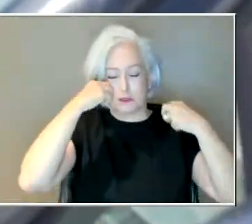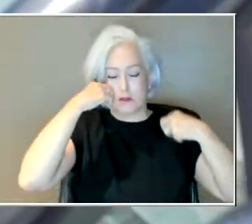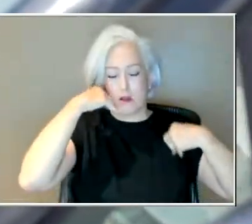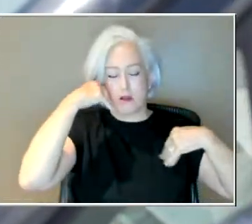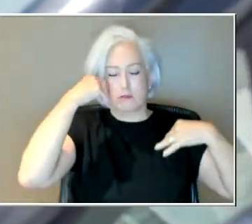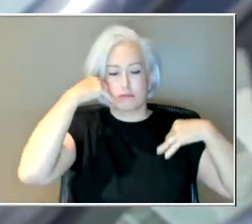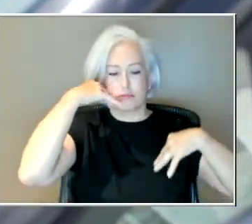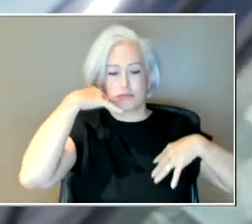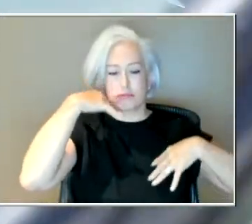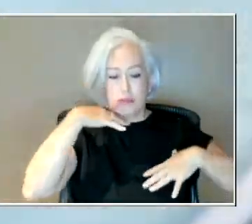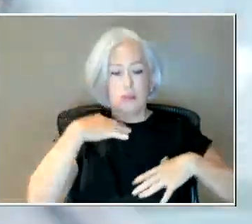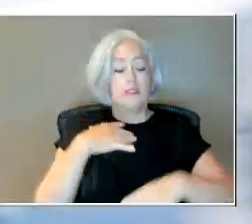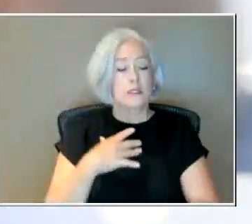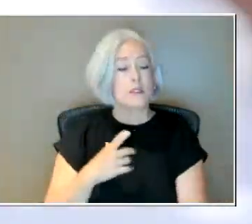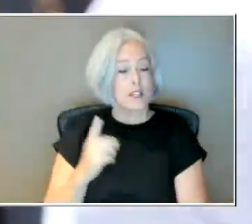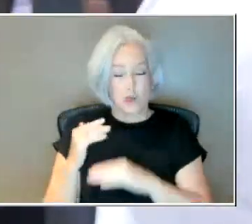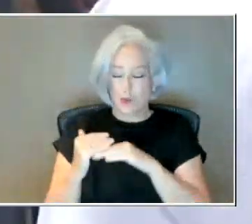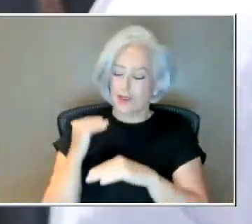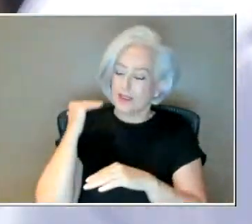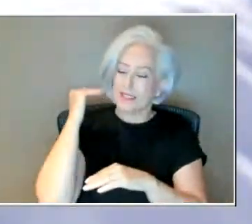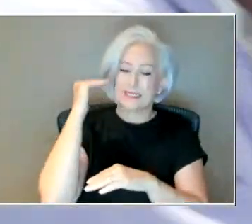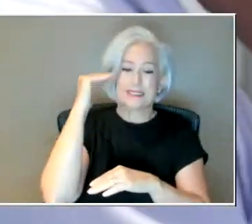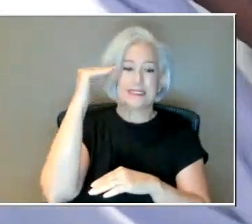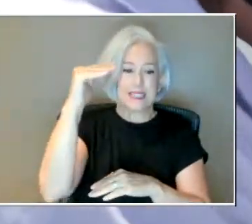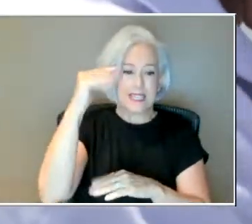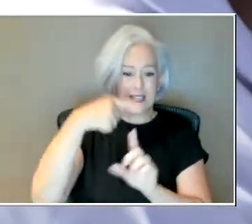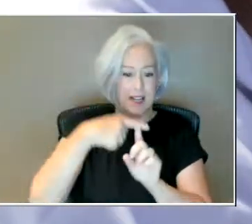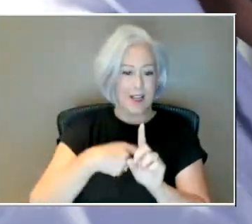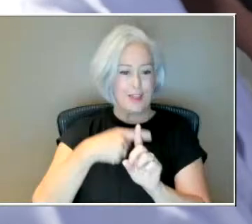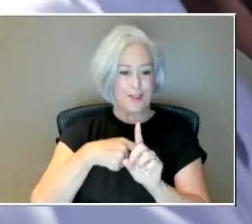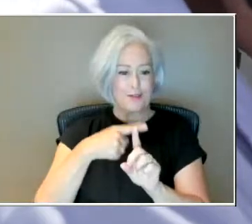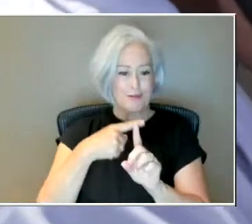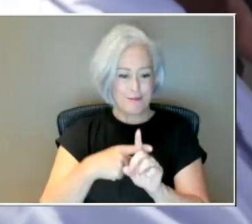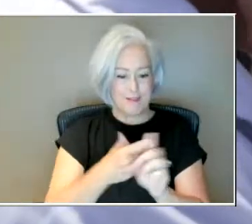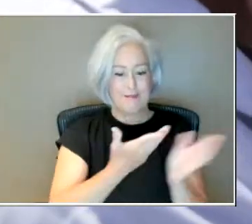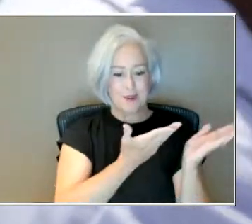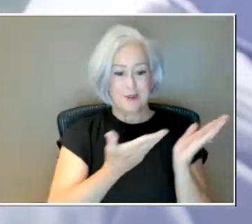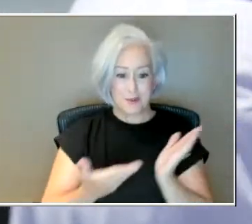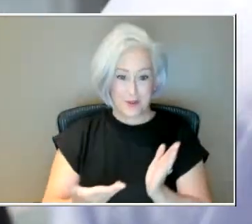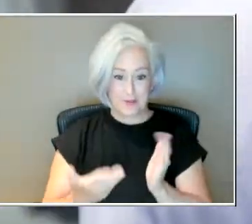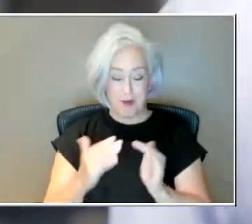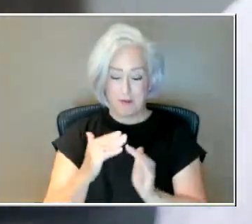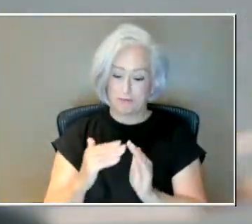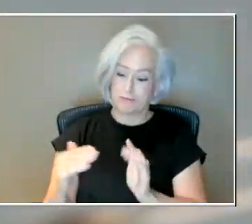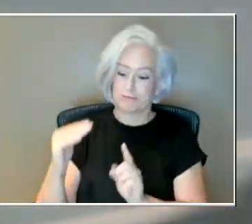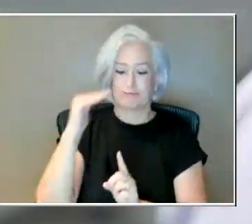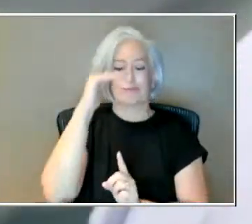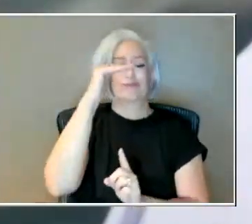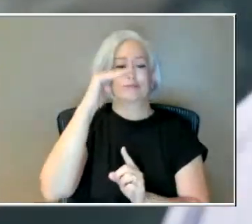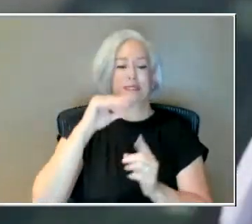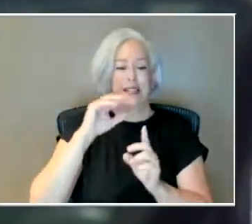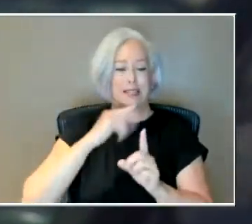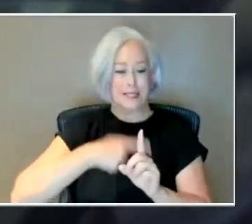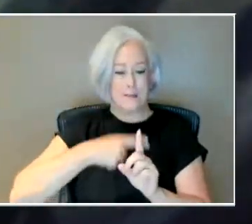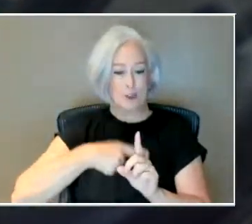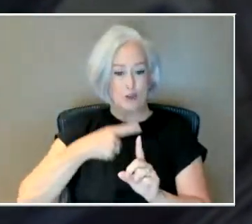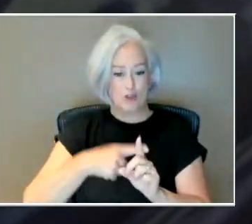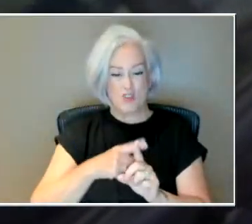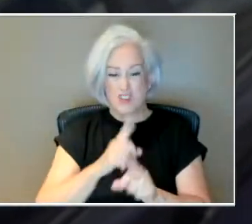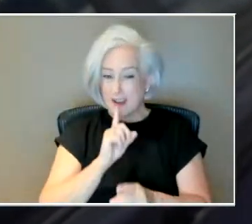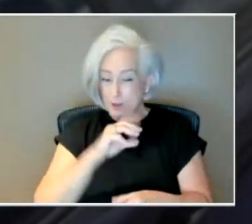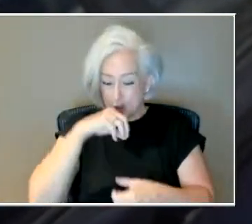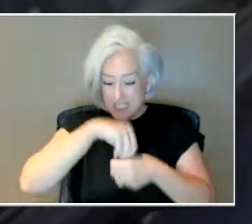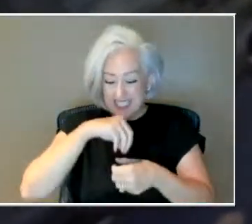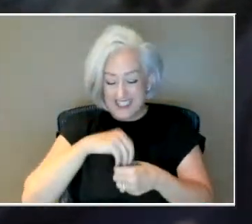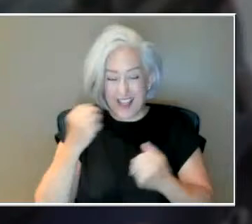we've exceeded the max capacity of the thermometer we brought with us. You know, I'm sure inside it's exceeding 140 degrees. The sun is now out.